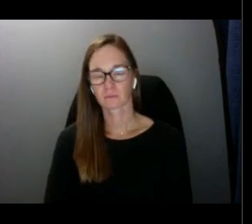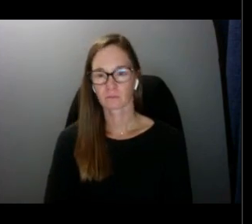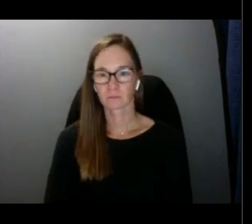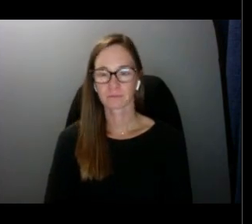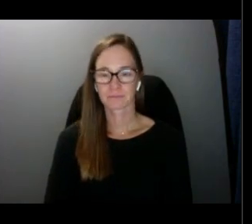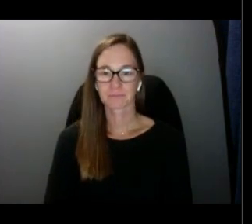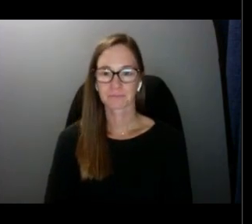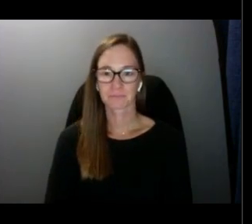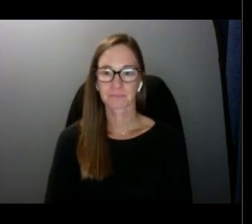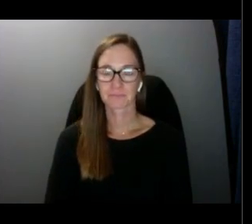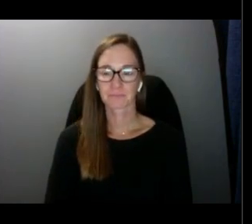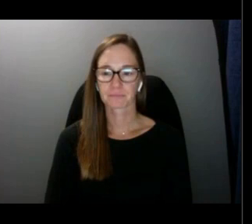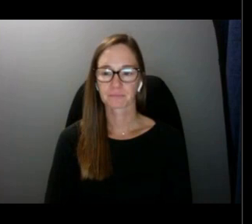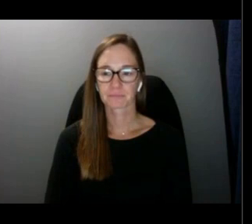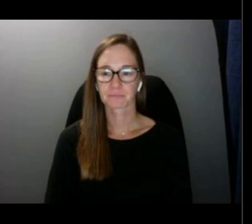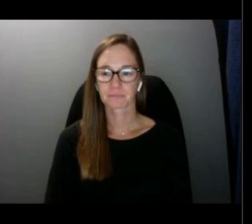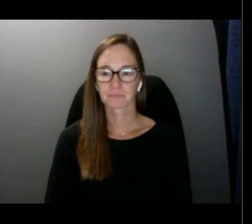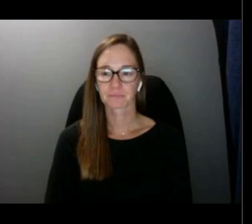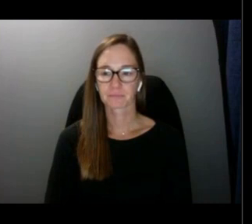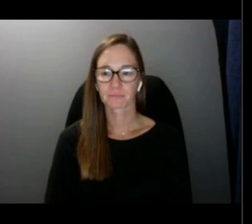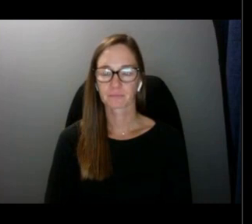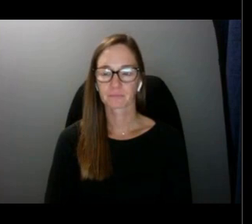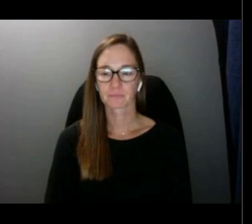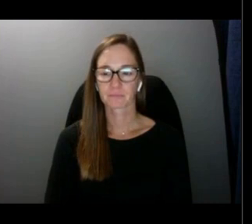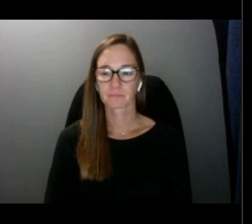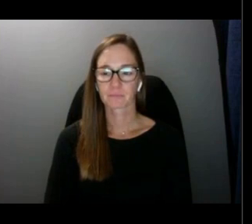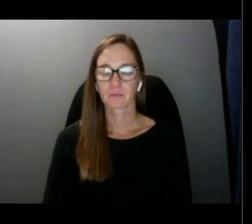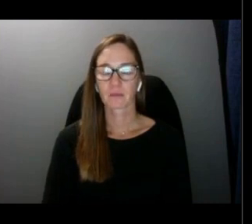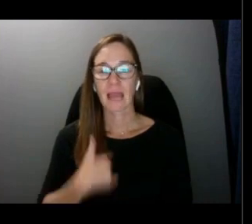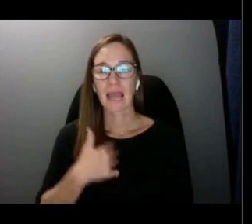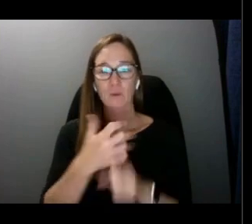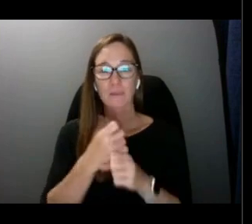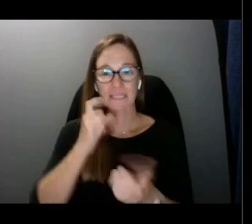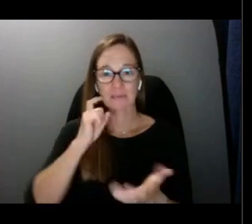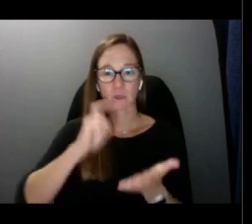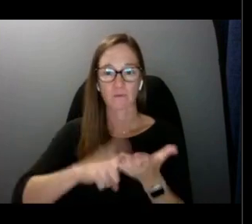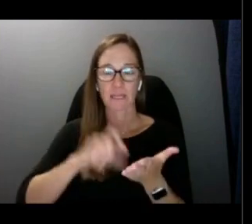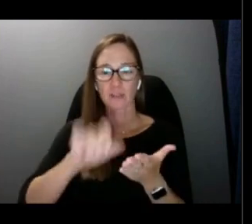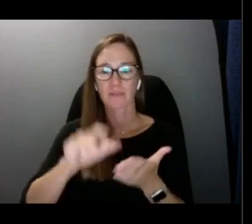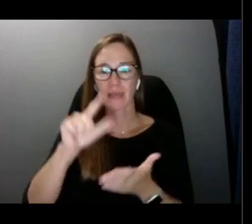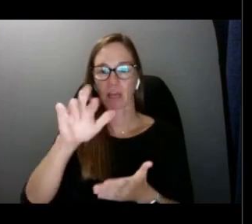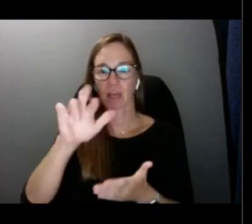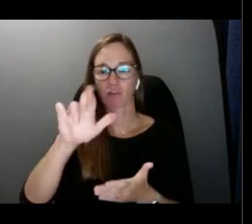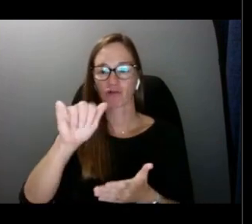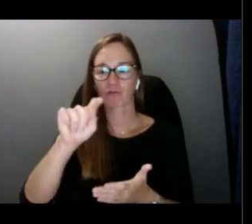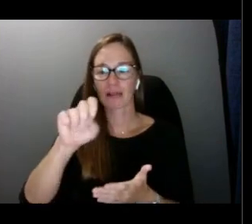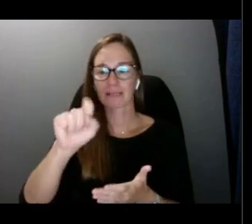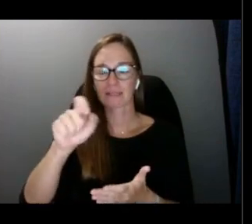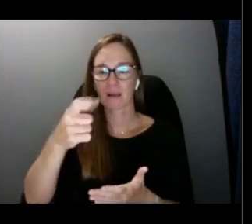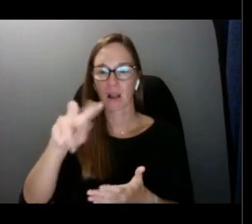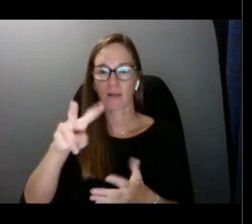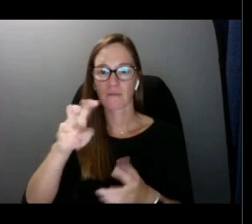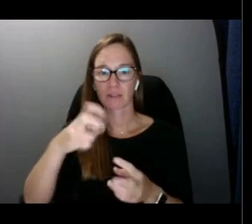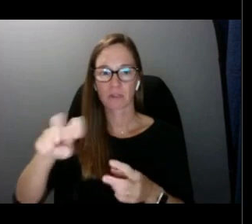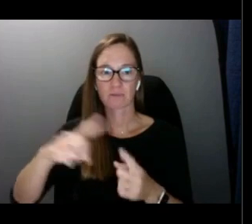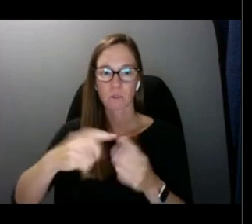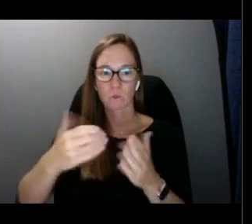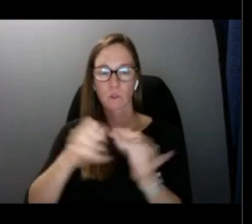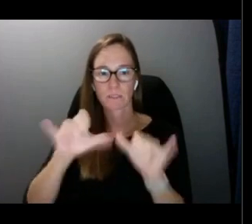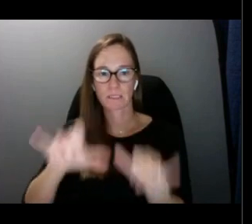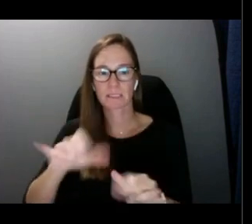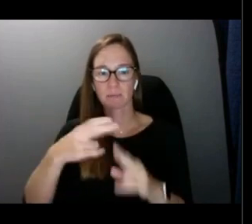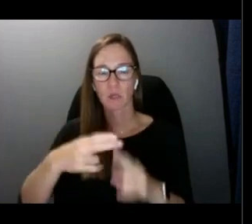Yeah. Okay. So I received notification that grants.gov is moving to a new system,